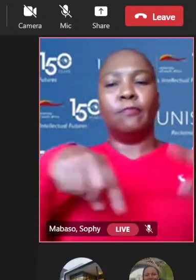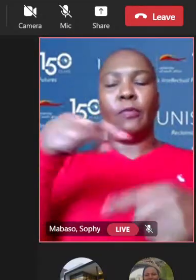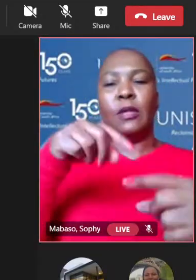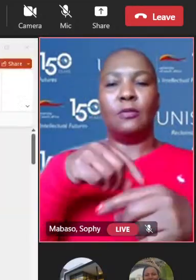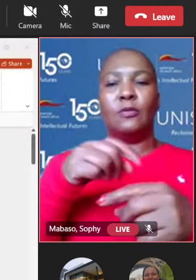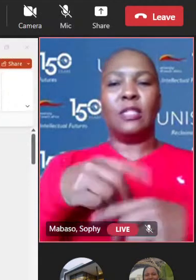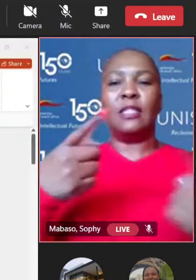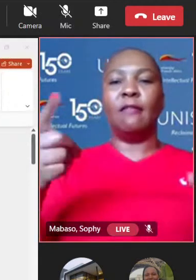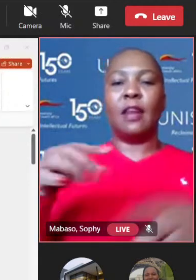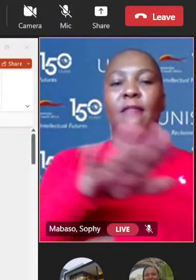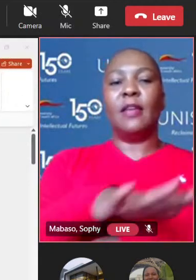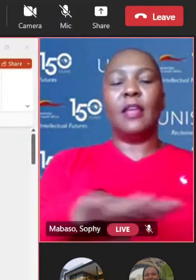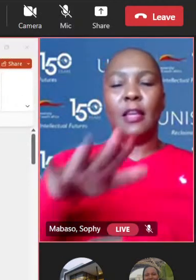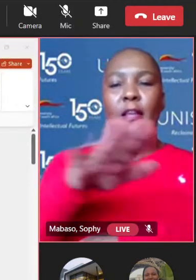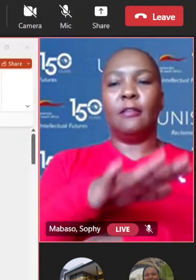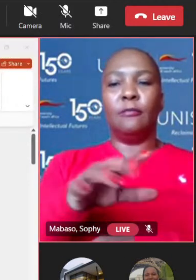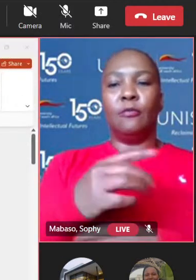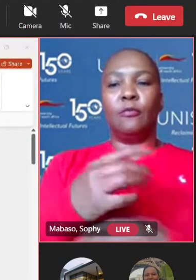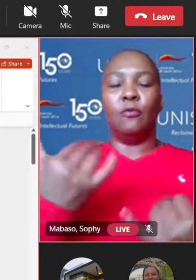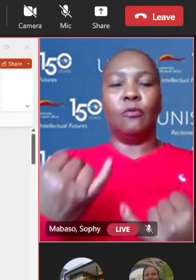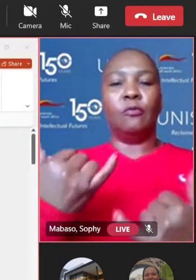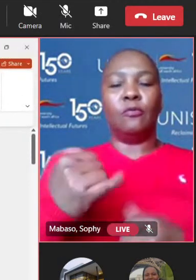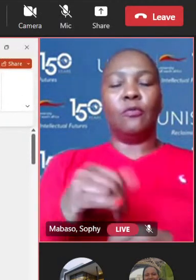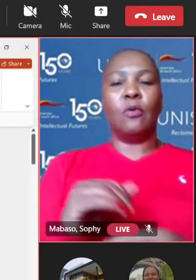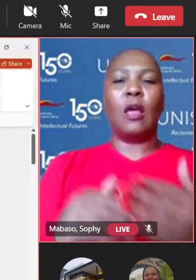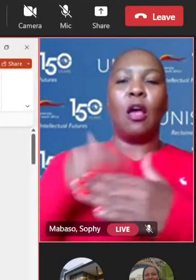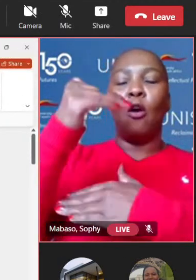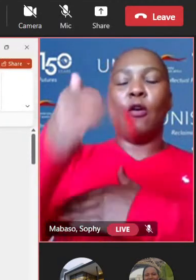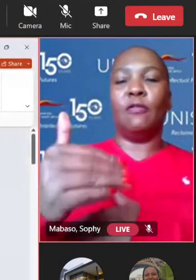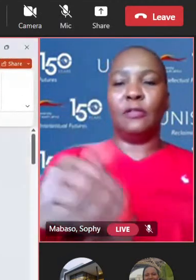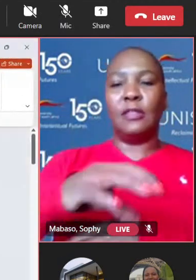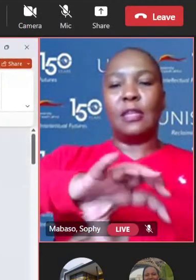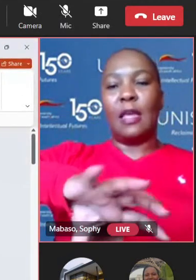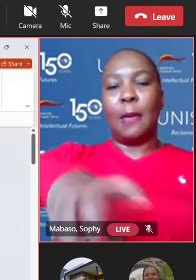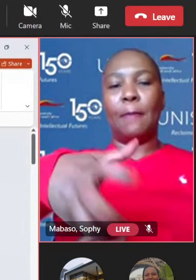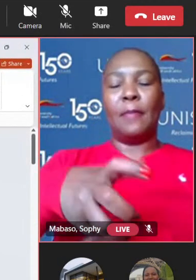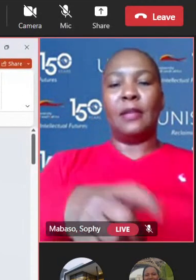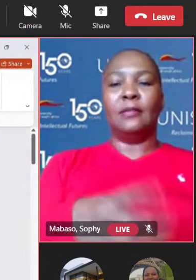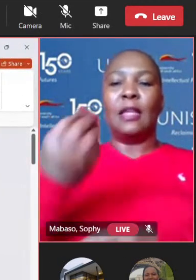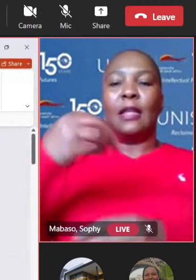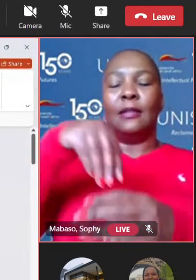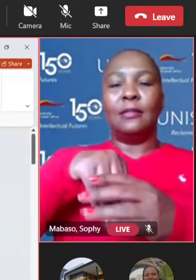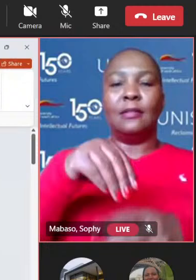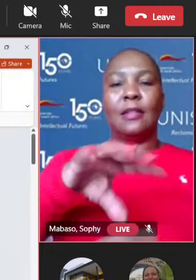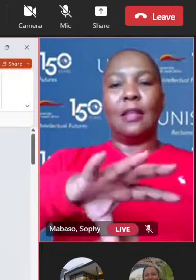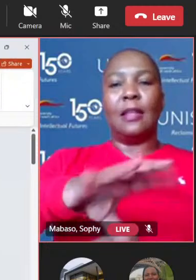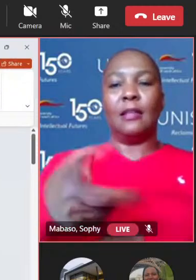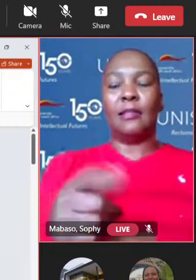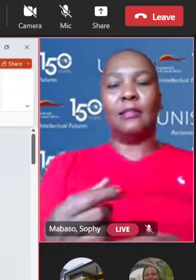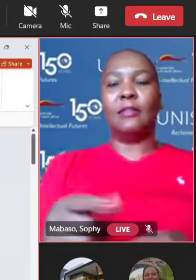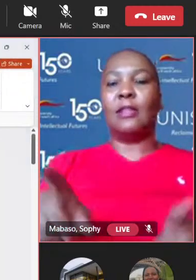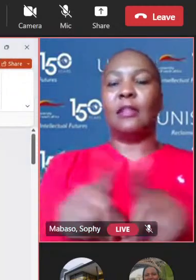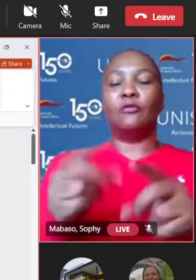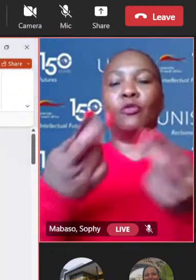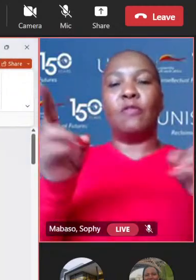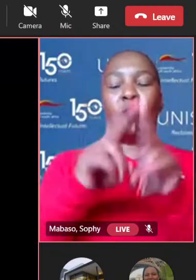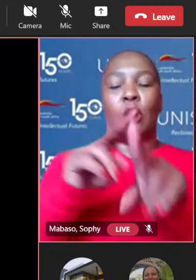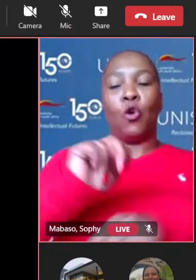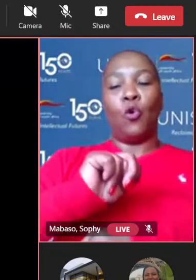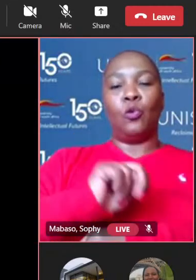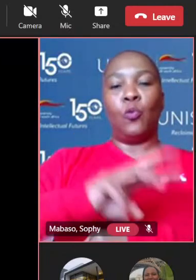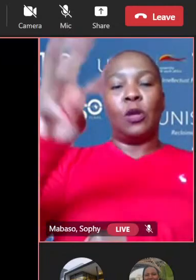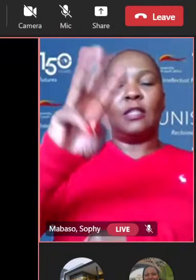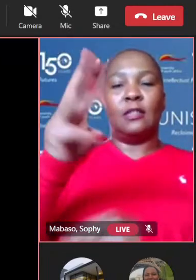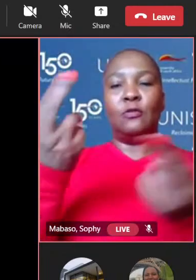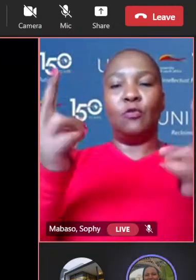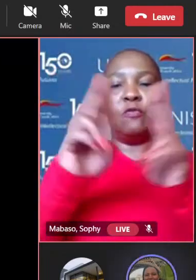venues, because you're currently off campus, and as you indicated, you're at the Northwest University. So we really do appreciate